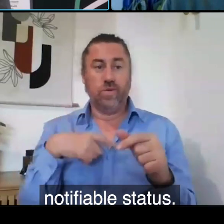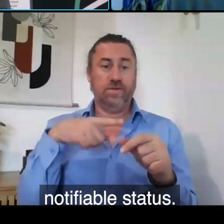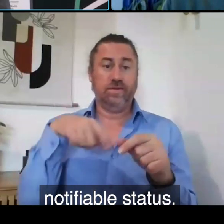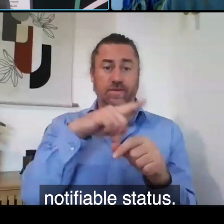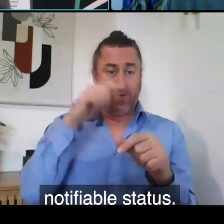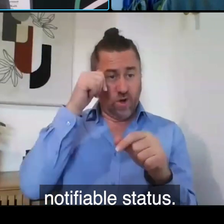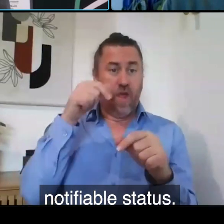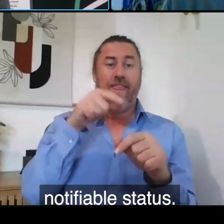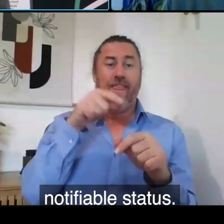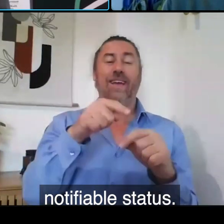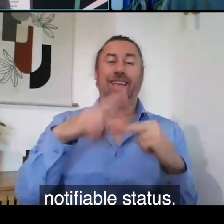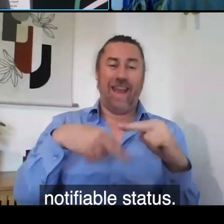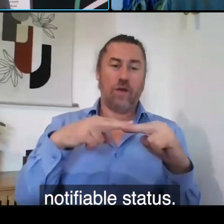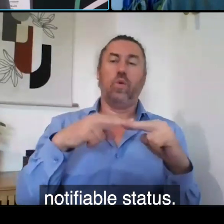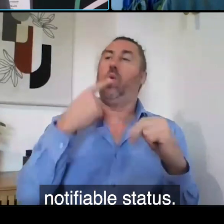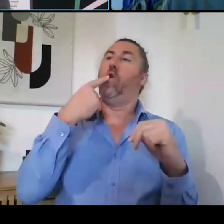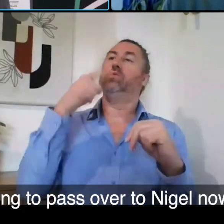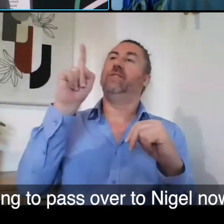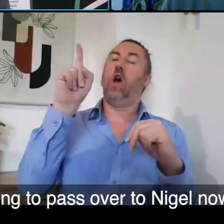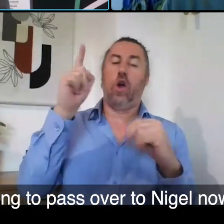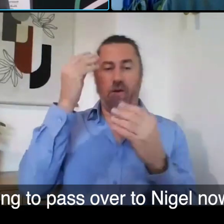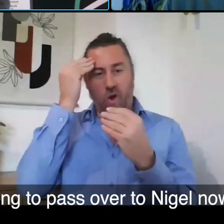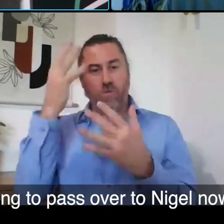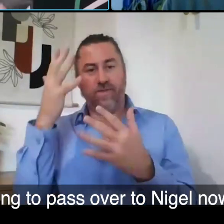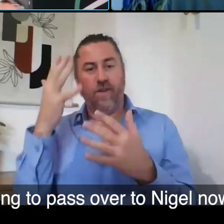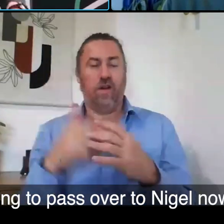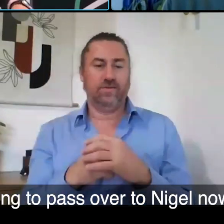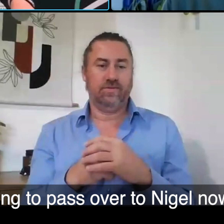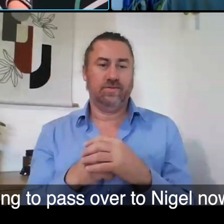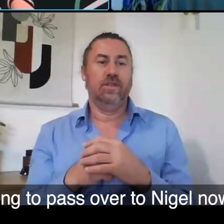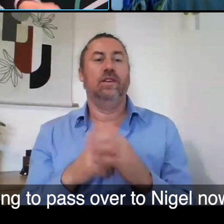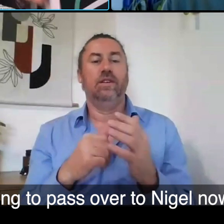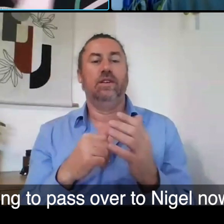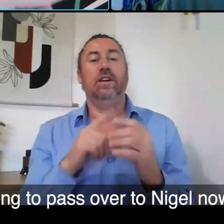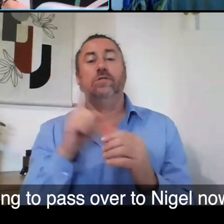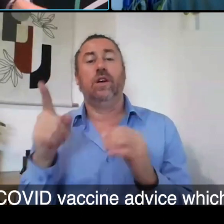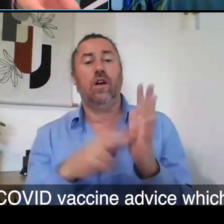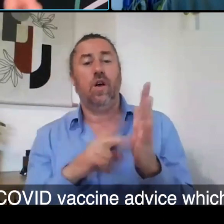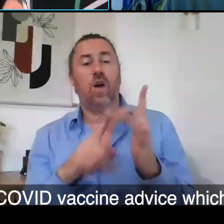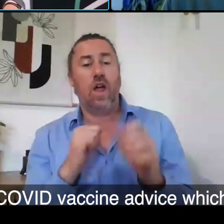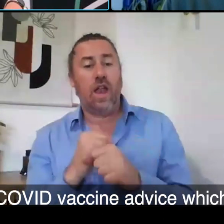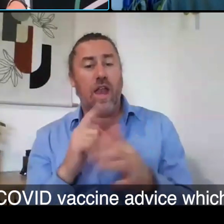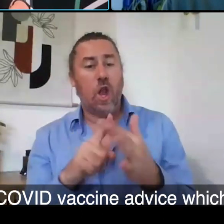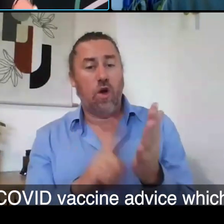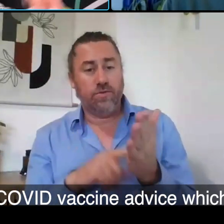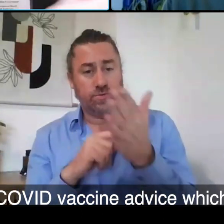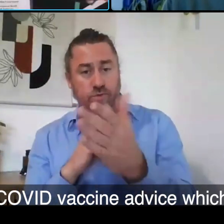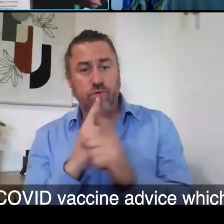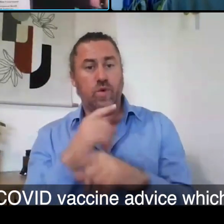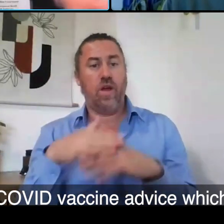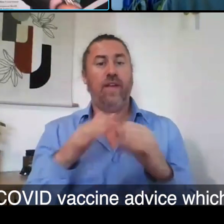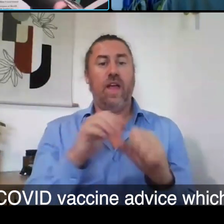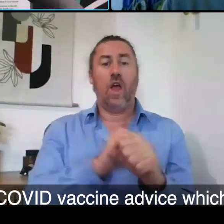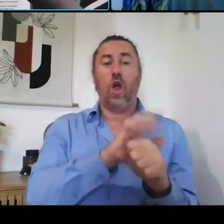lead notifiable status. So I'm going to pass over to Nigel now to talk a little bit about COVID